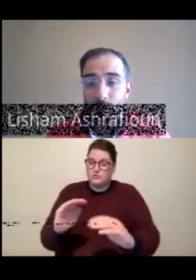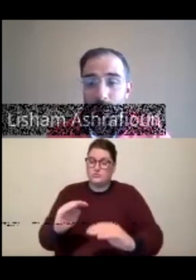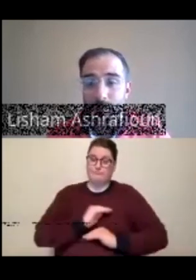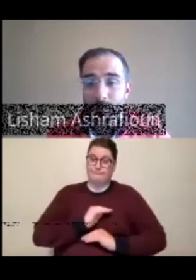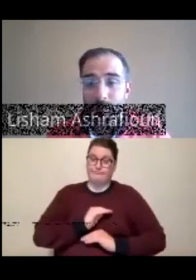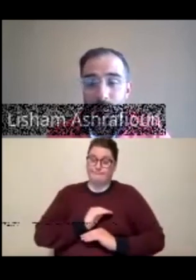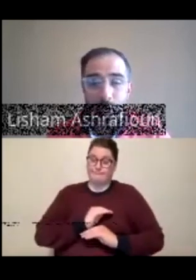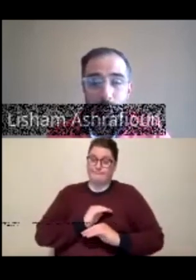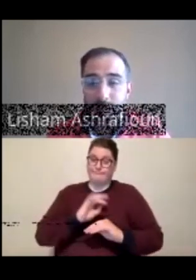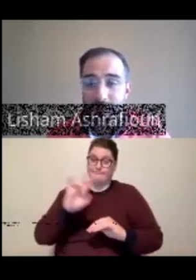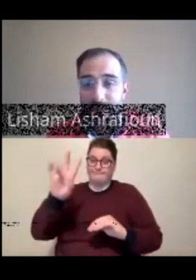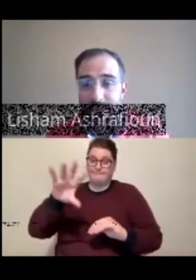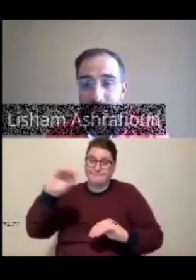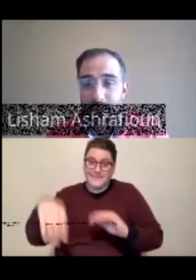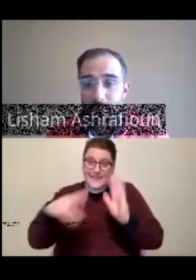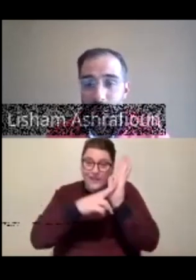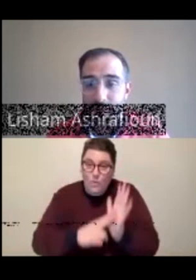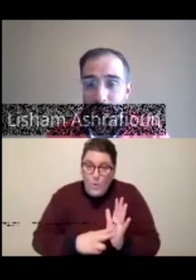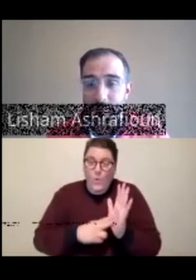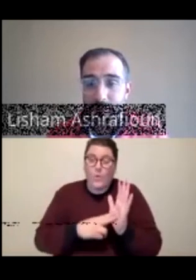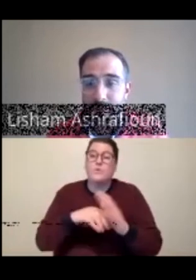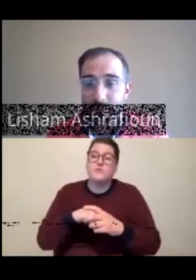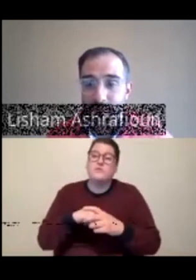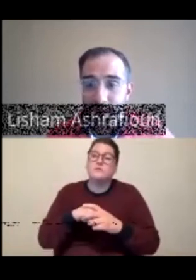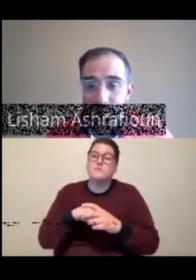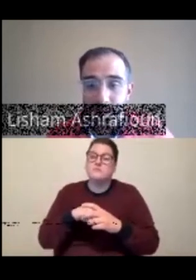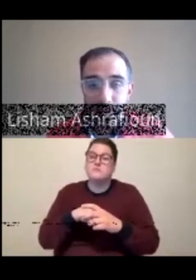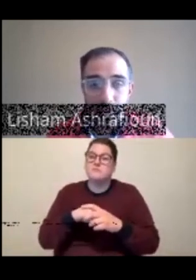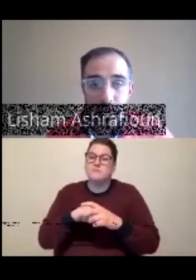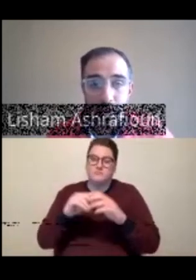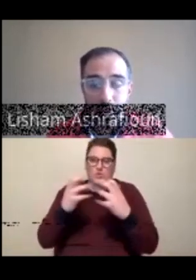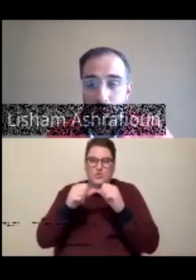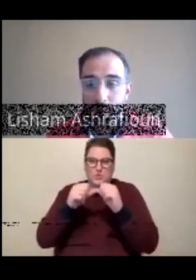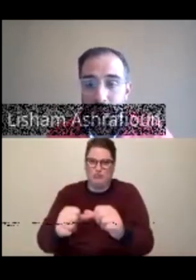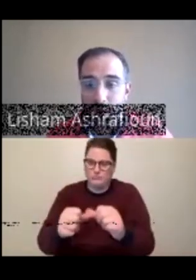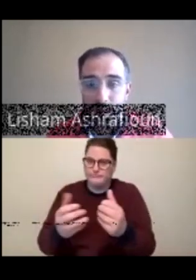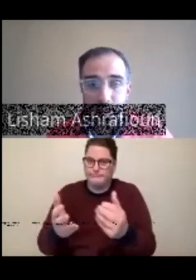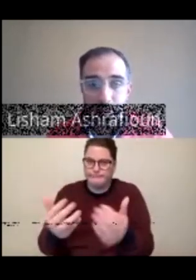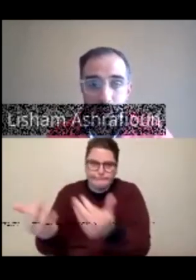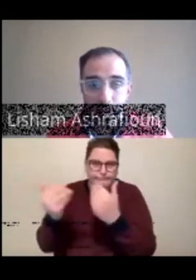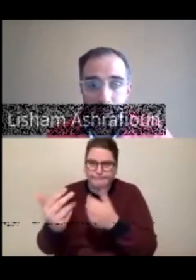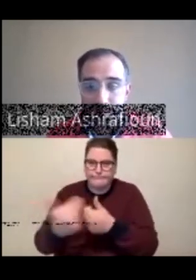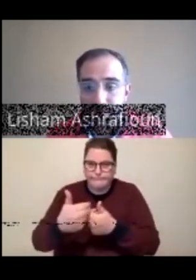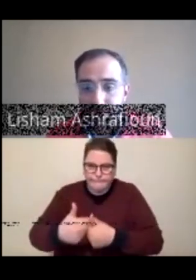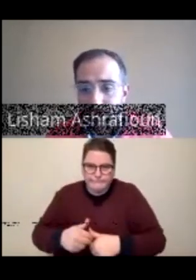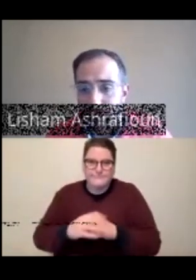continue our recruitment at a decent clip, and we're expecting to meet our 75% enrollment target at this